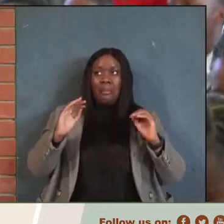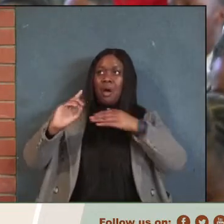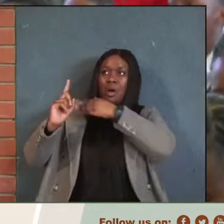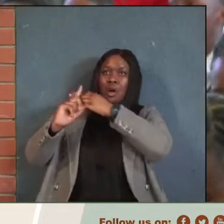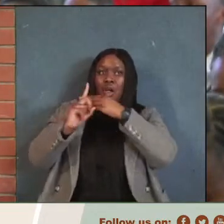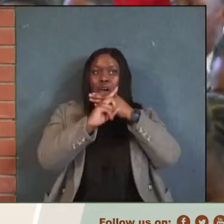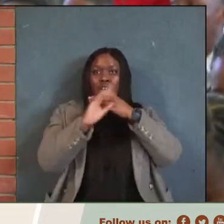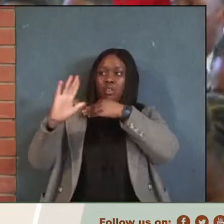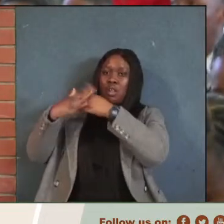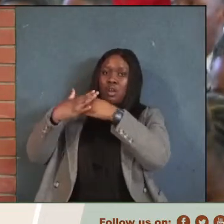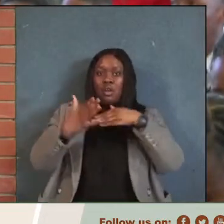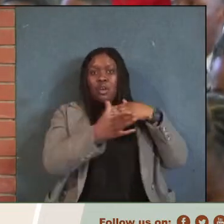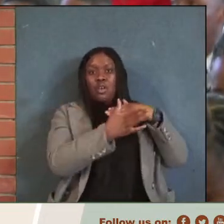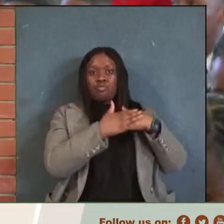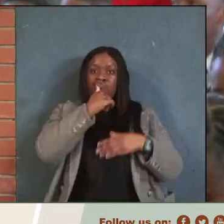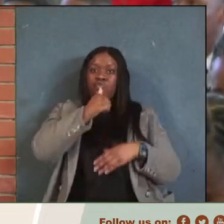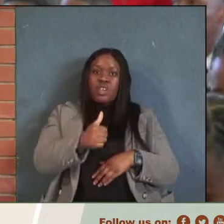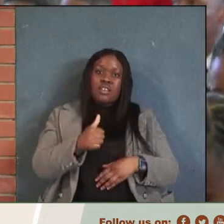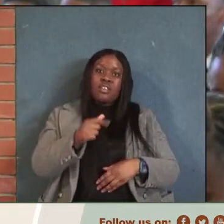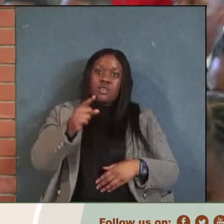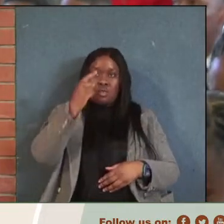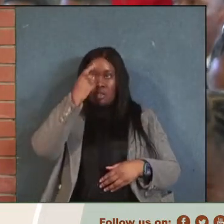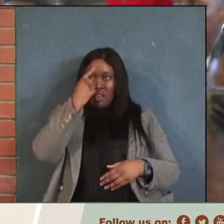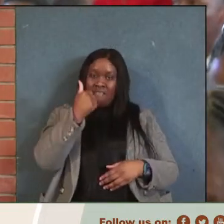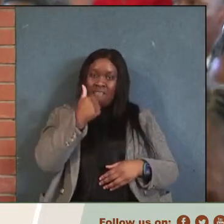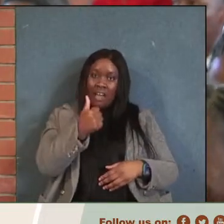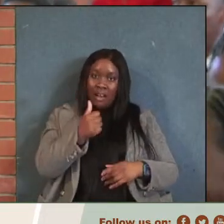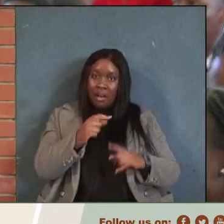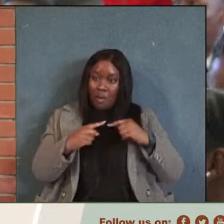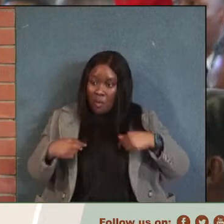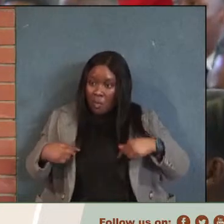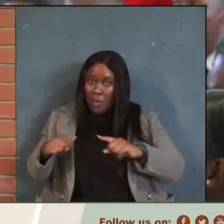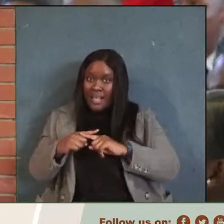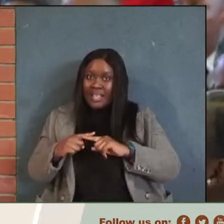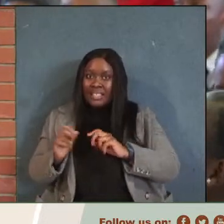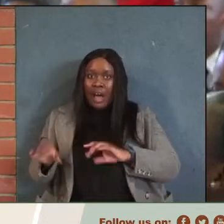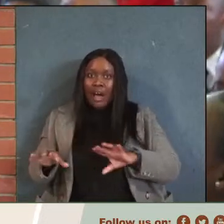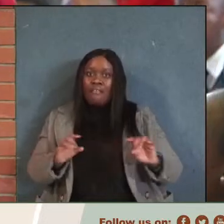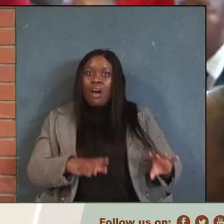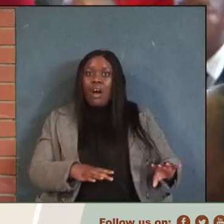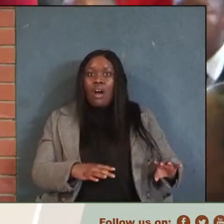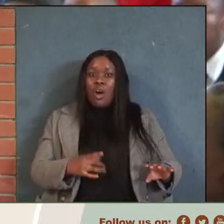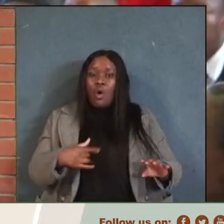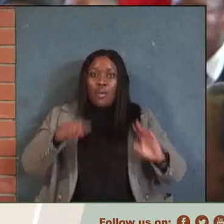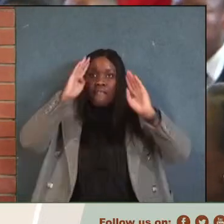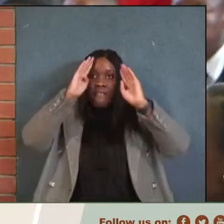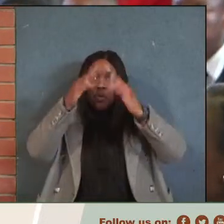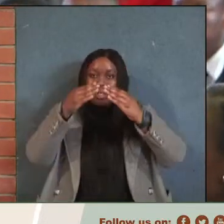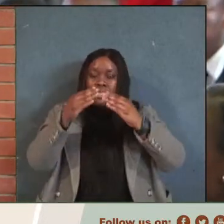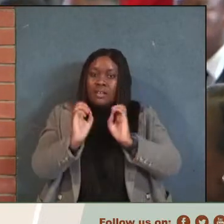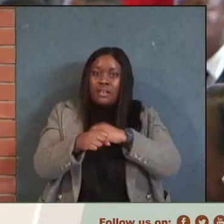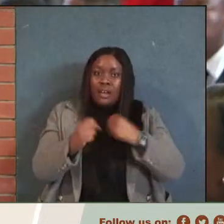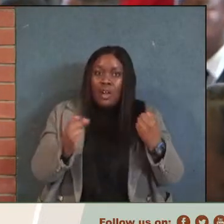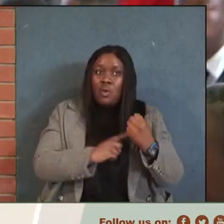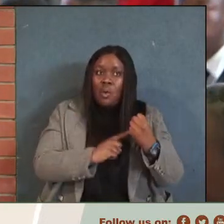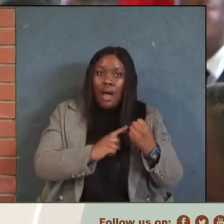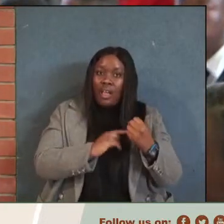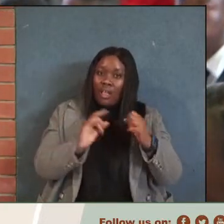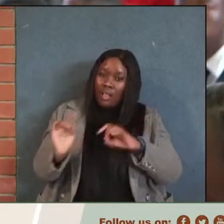everything is comfy, and it is to us. We are suffering. We are not concentrating because we have to go through such harsh